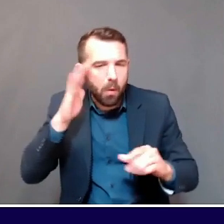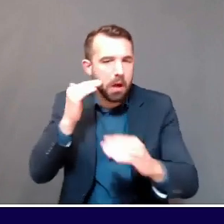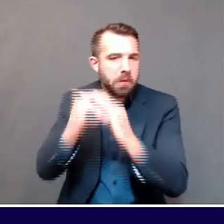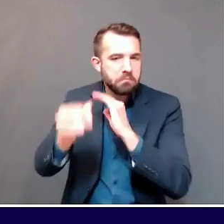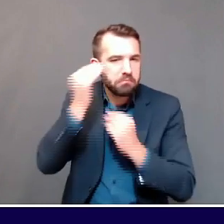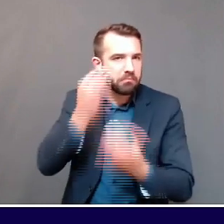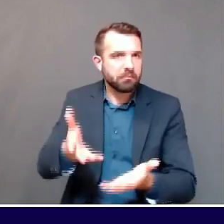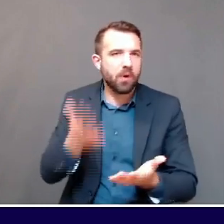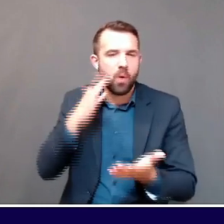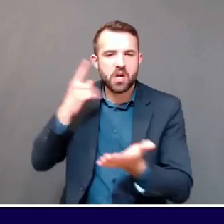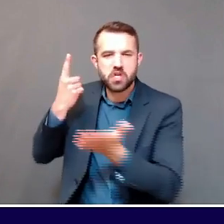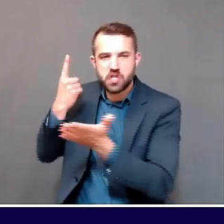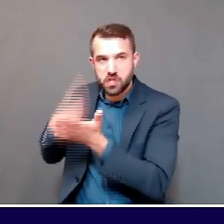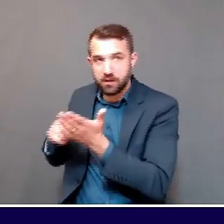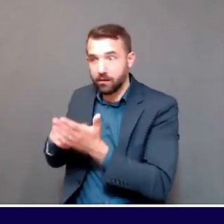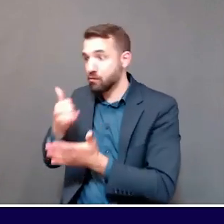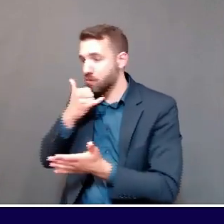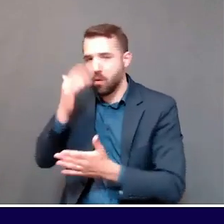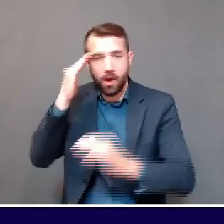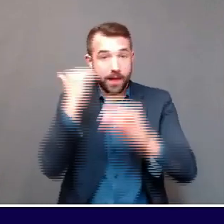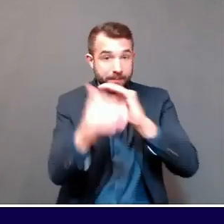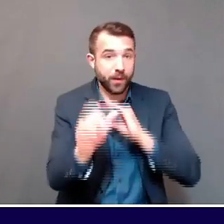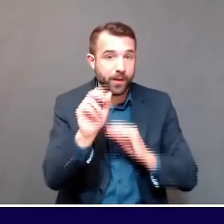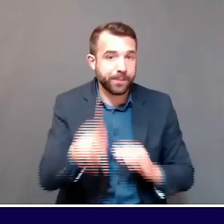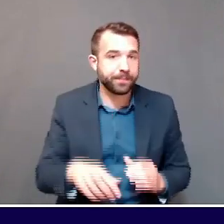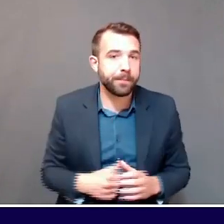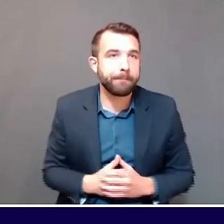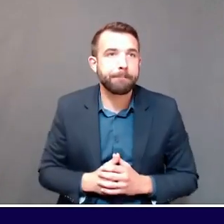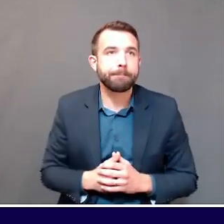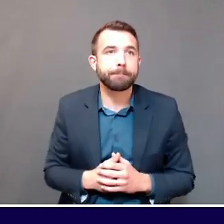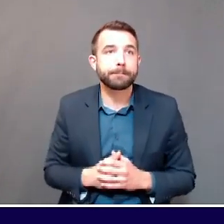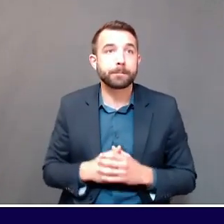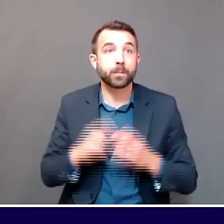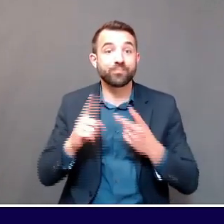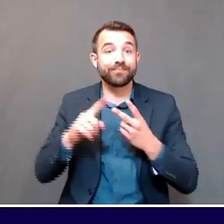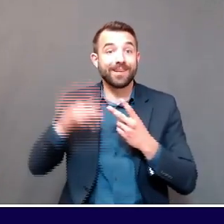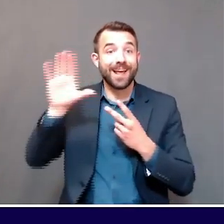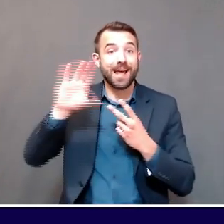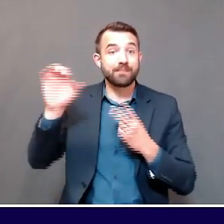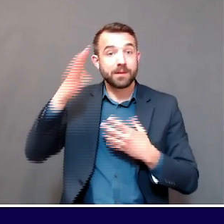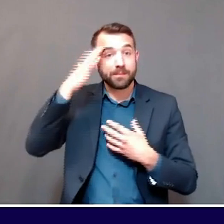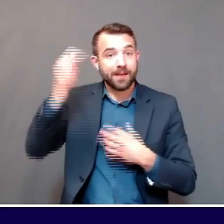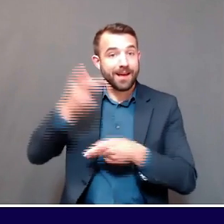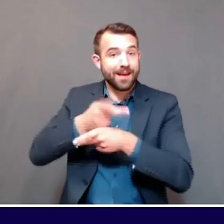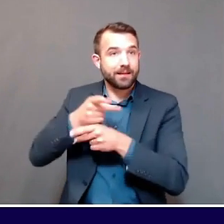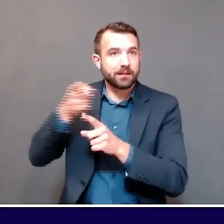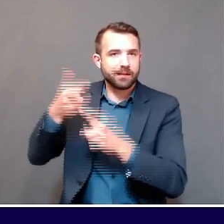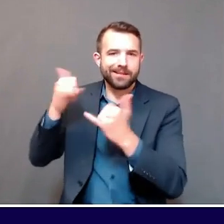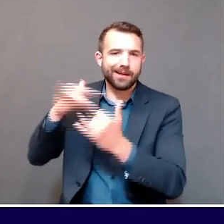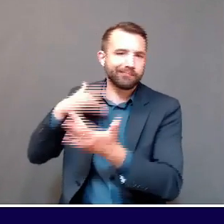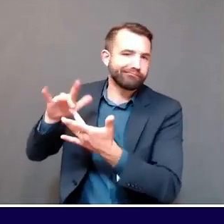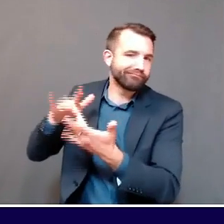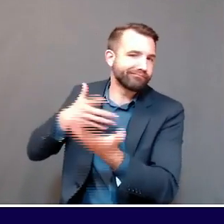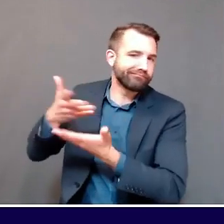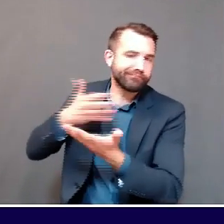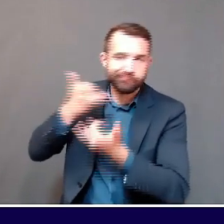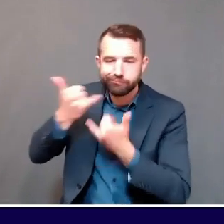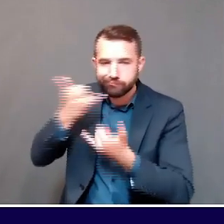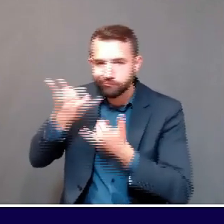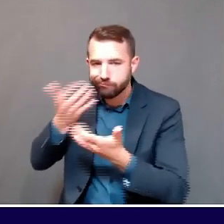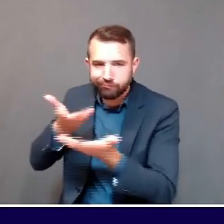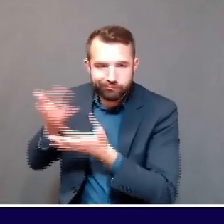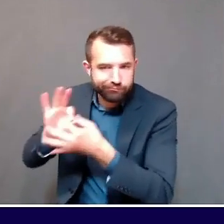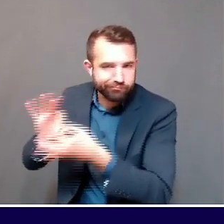And then in terms of our ongoing work with Cape Memory Care, continuing with phone calls to make sure that they've got everything they need, be it from